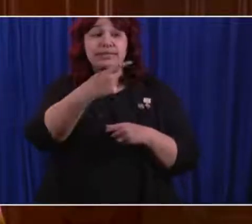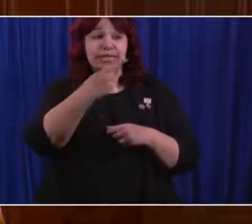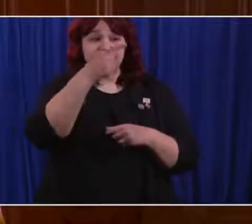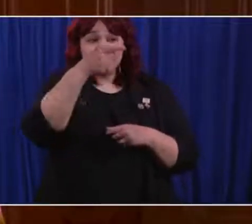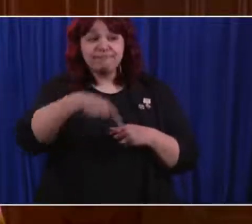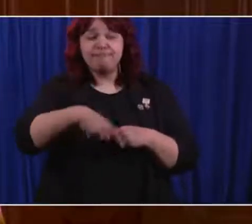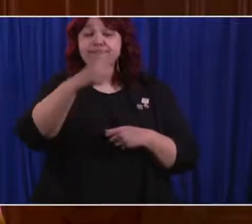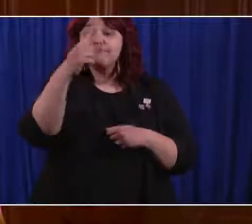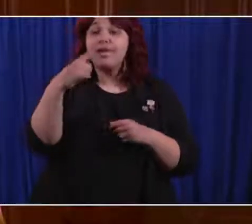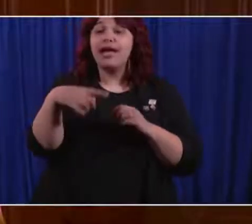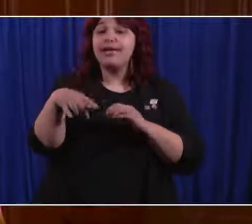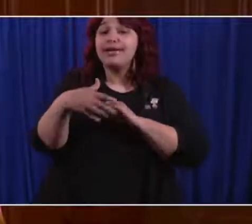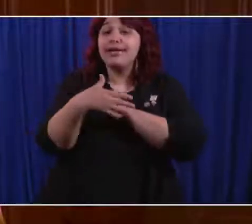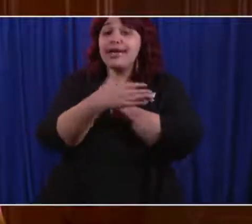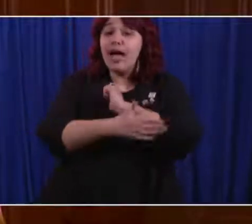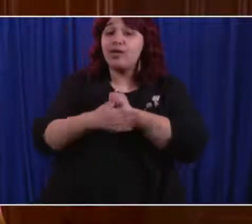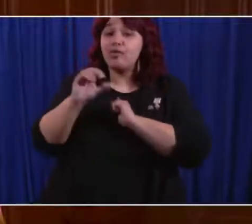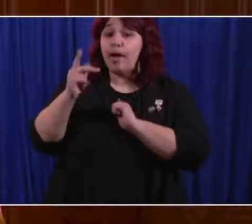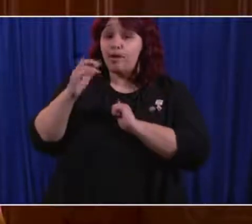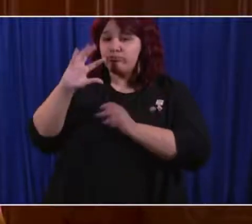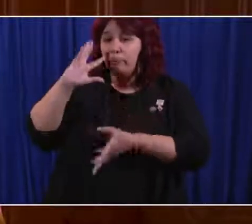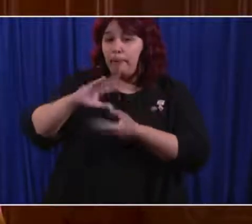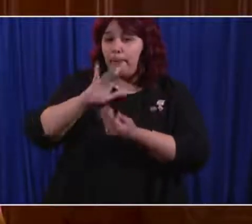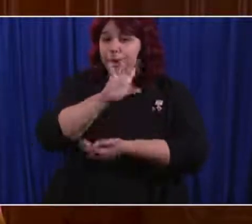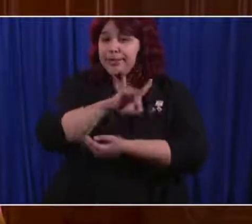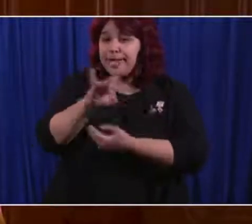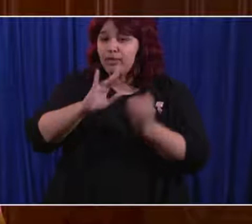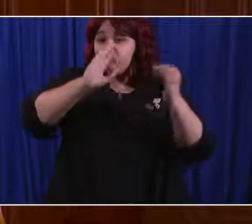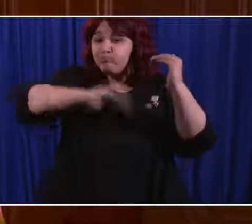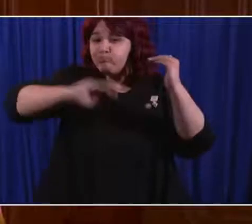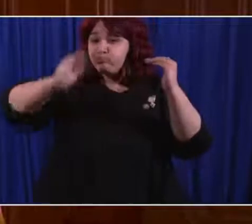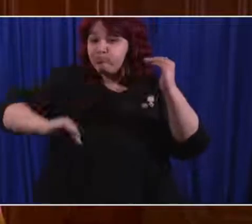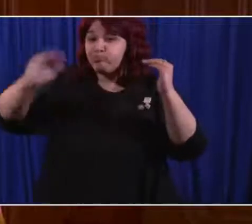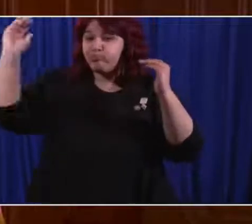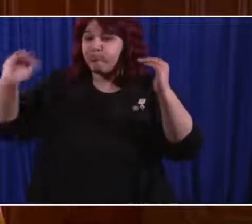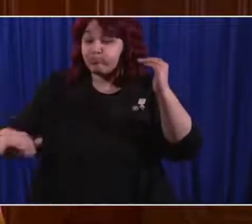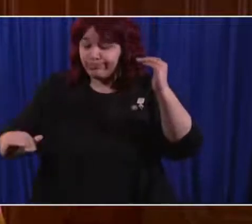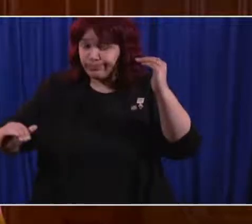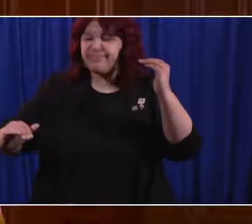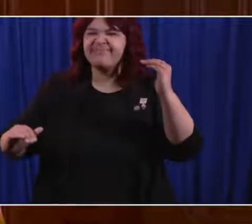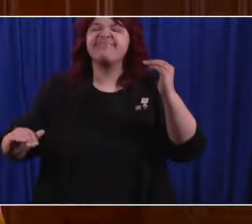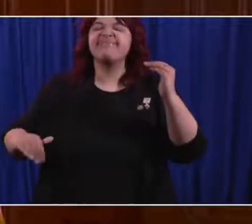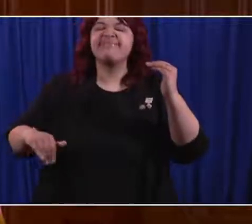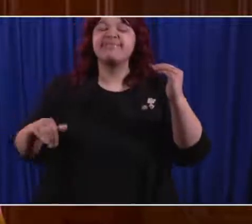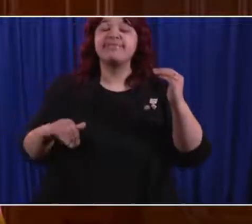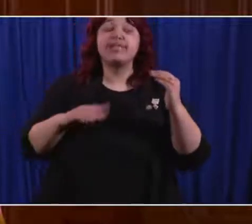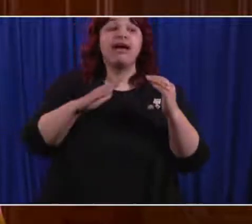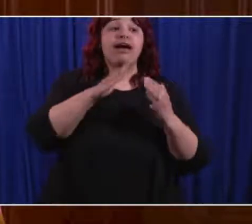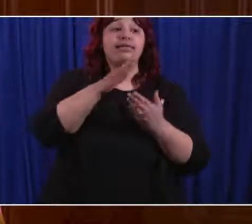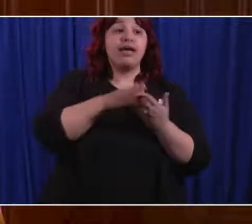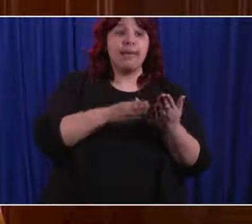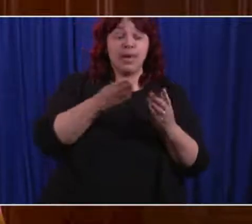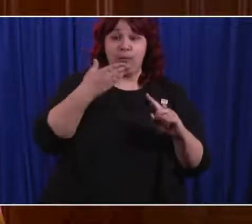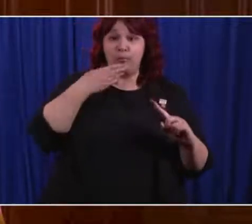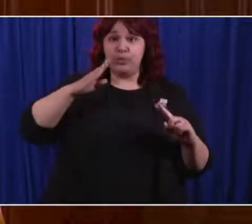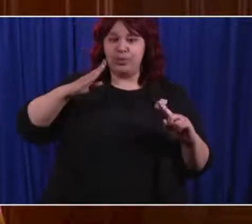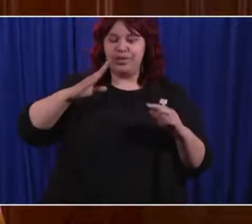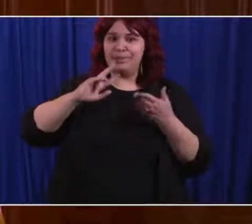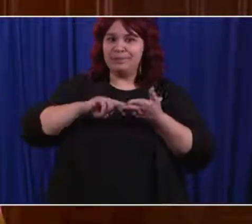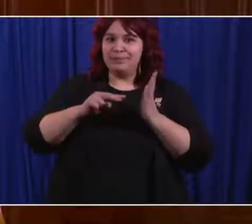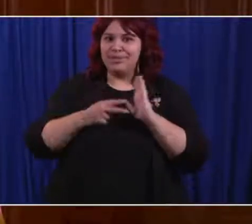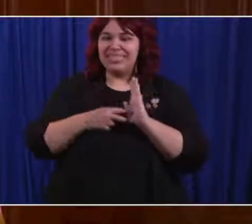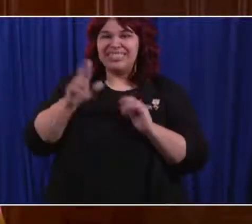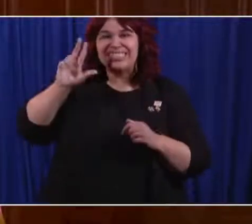you can see we do have some of these that are below 100. The rest of them are above 100. 100 is